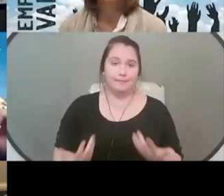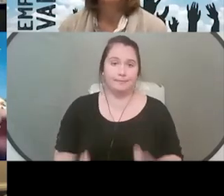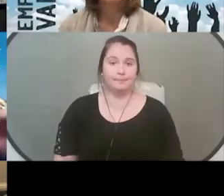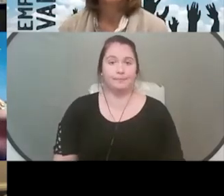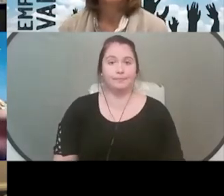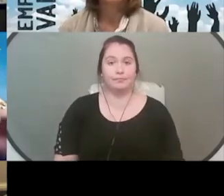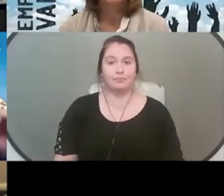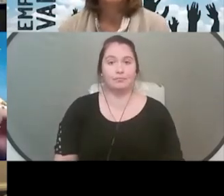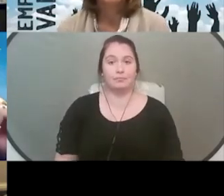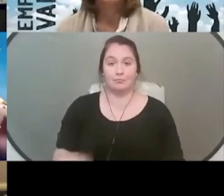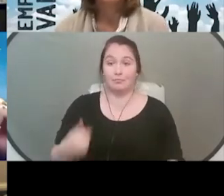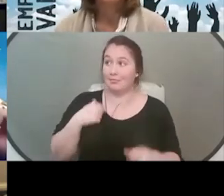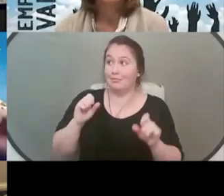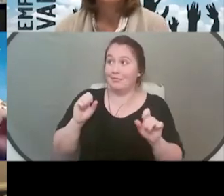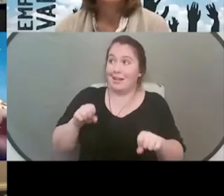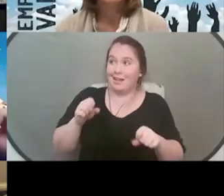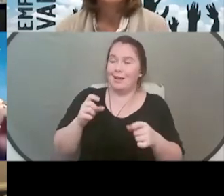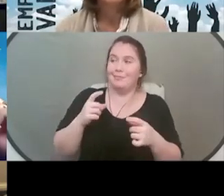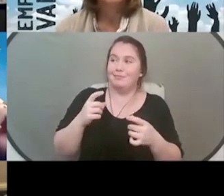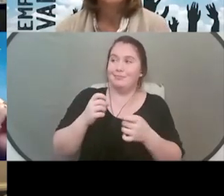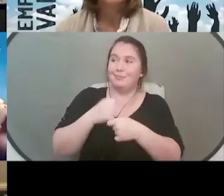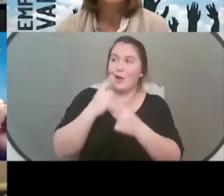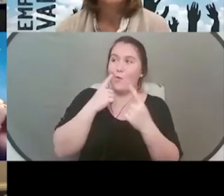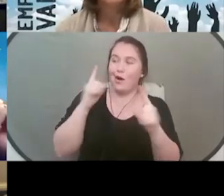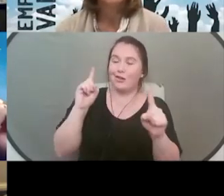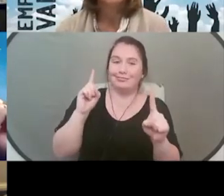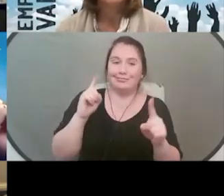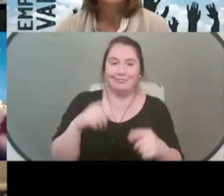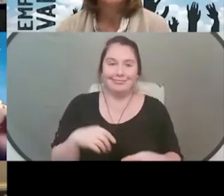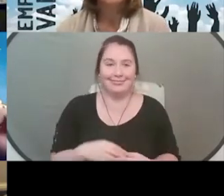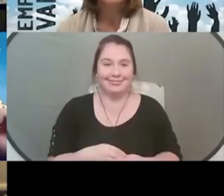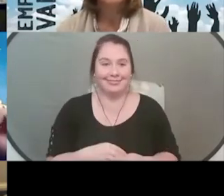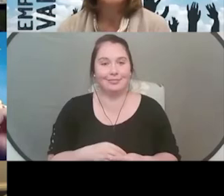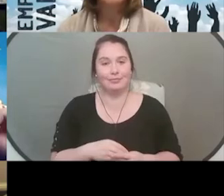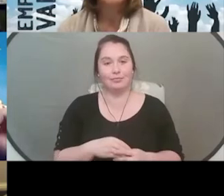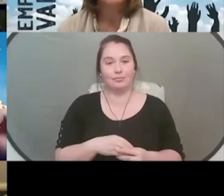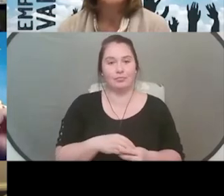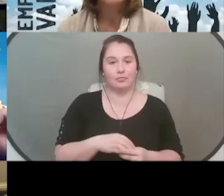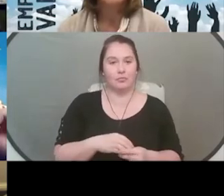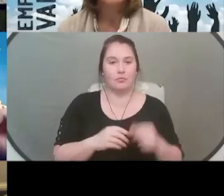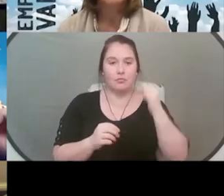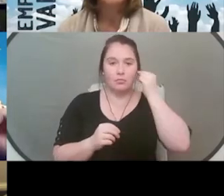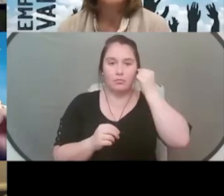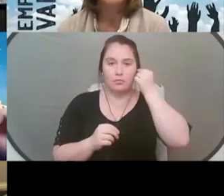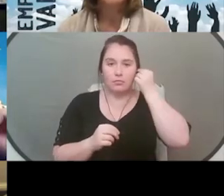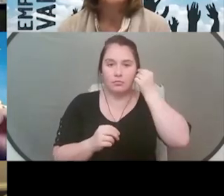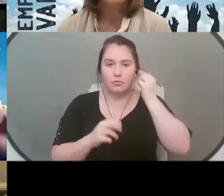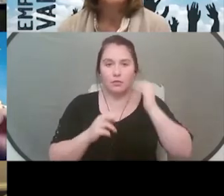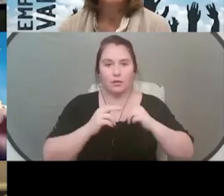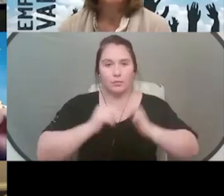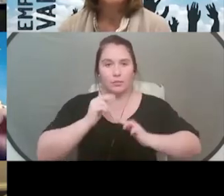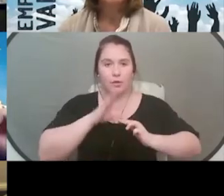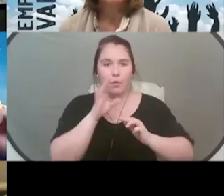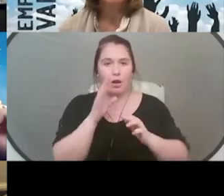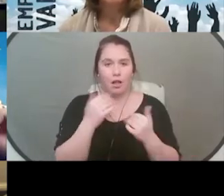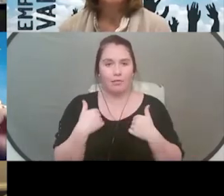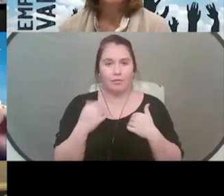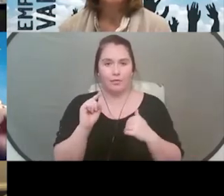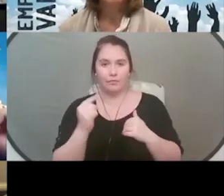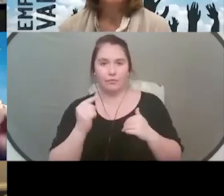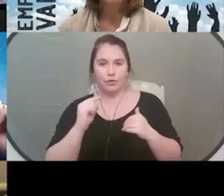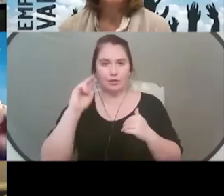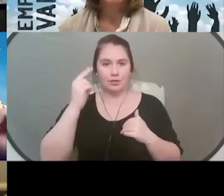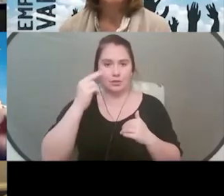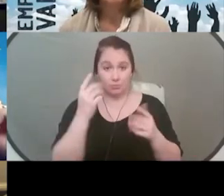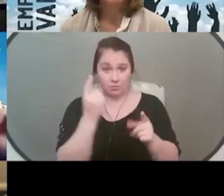We can definitely make it work. And Quick question on that space is to build up, correct? At least get 2 stories.